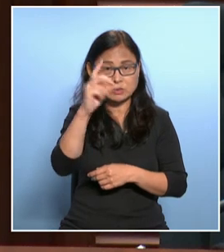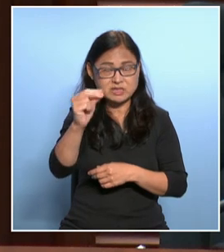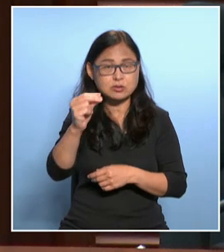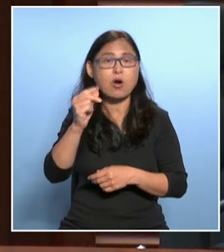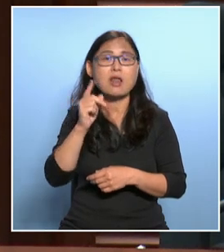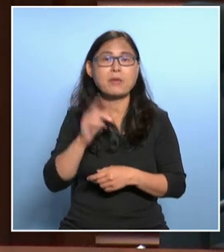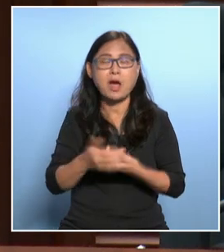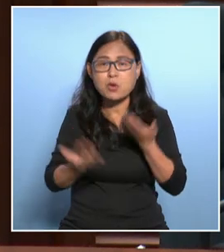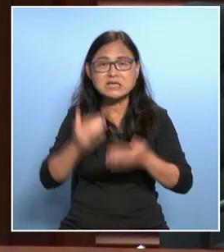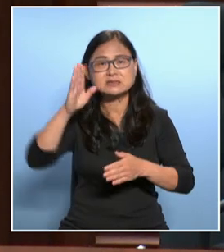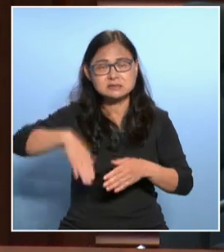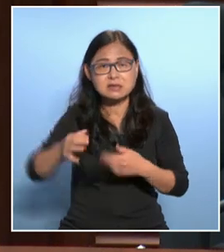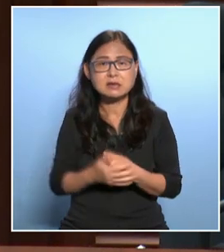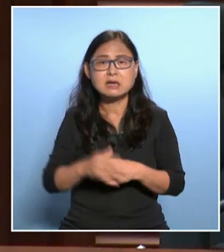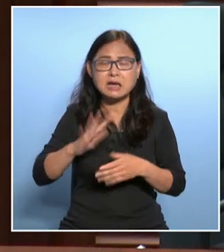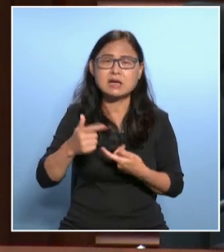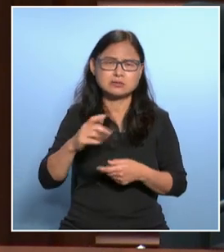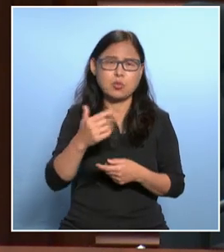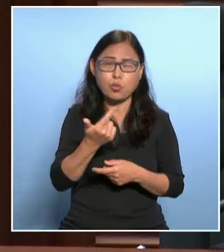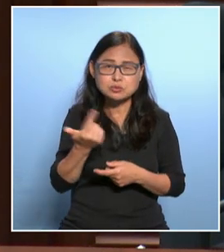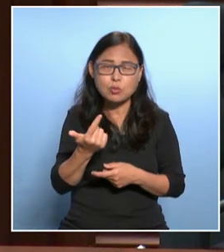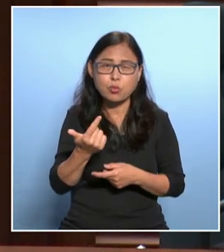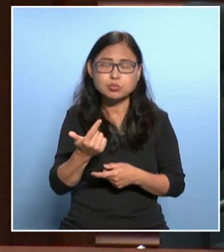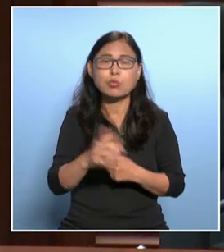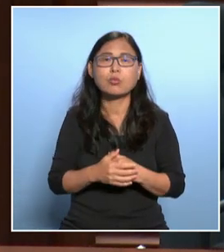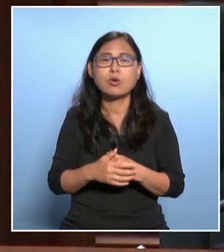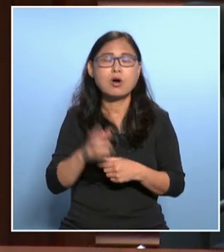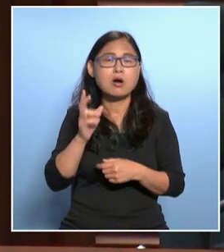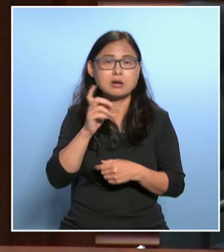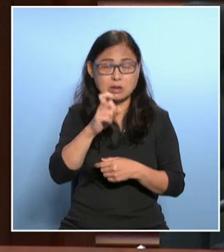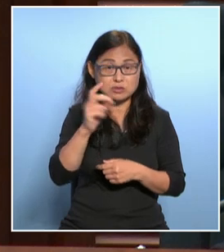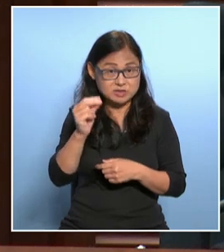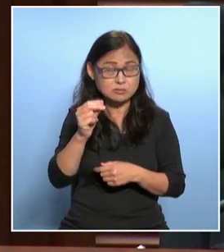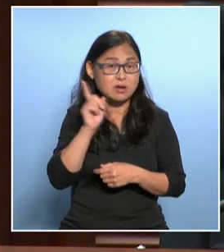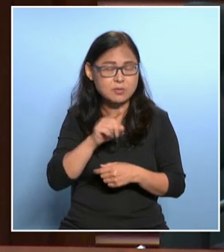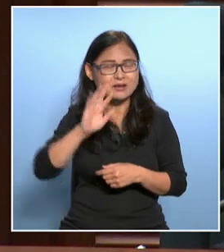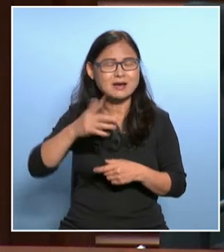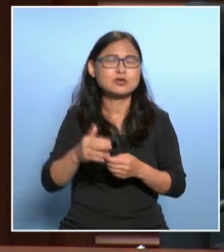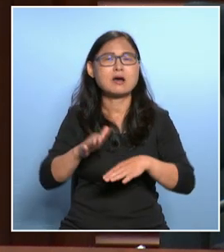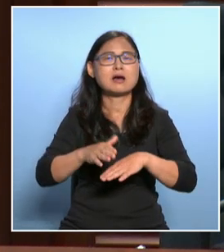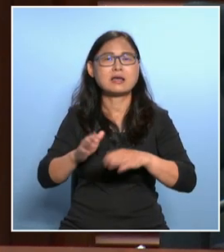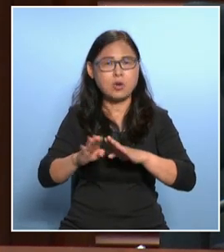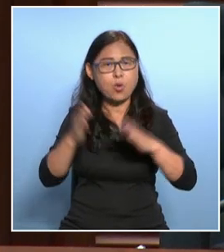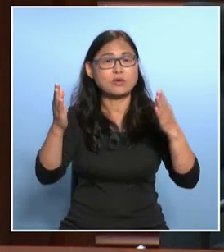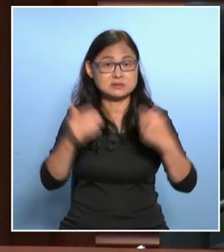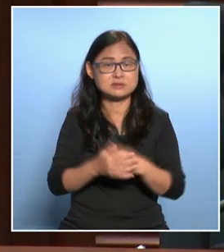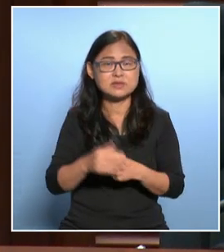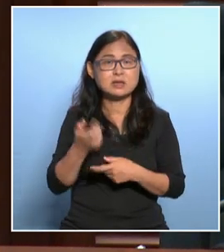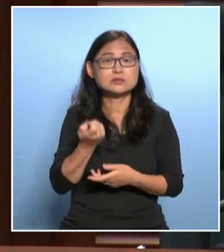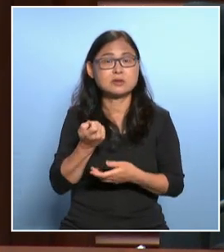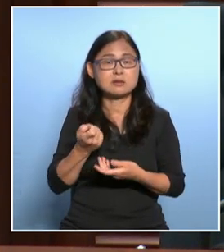weeks or less. 97 weeks is still a long period of time, but this is a step in the right